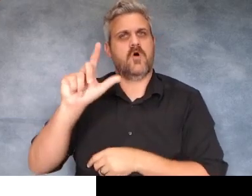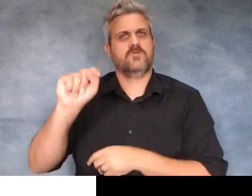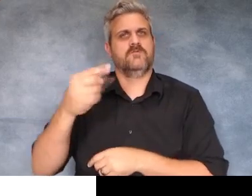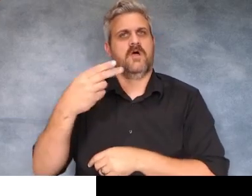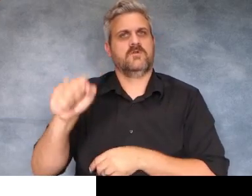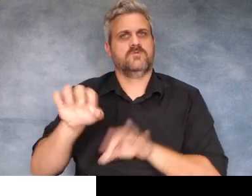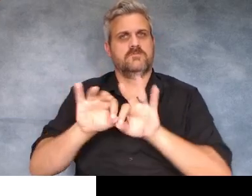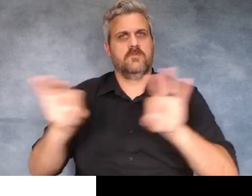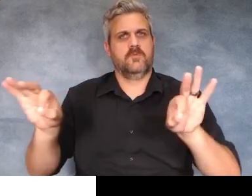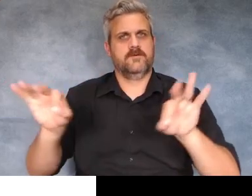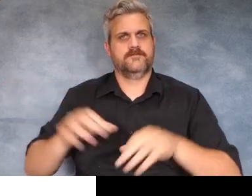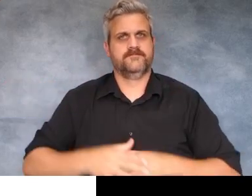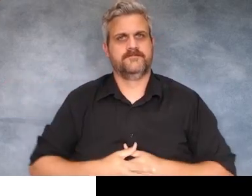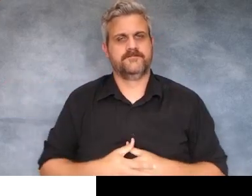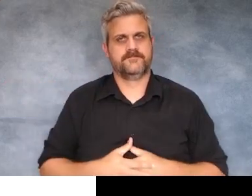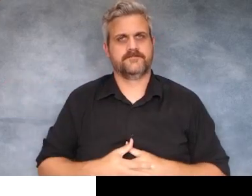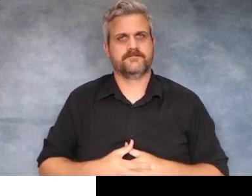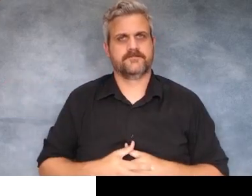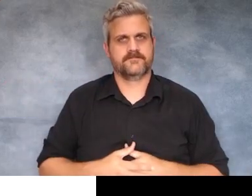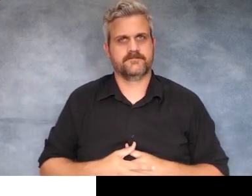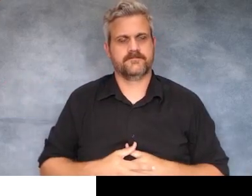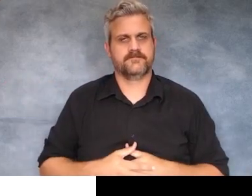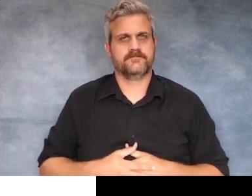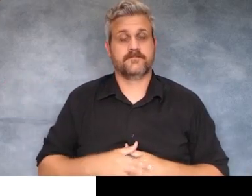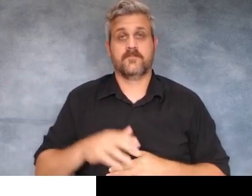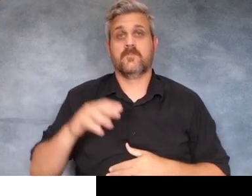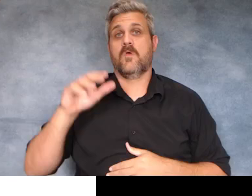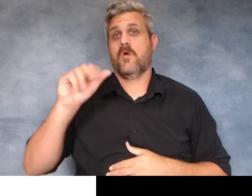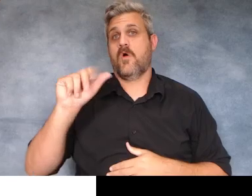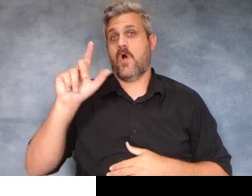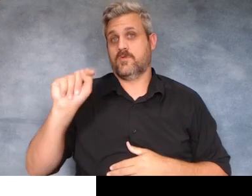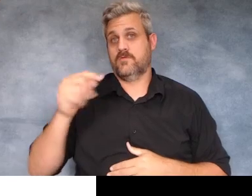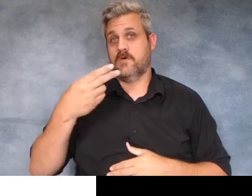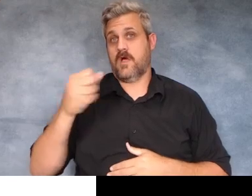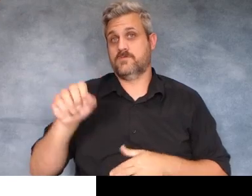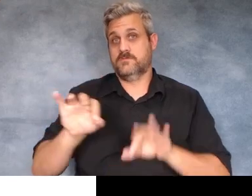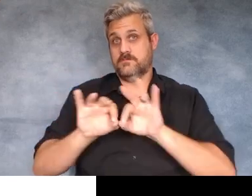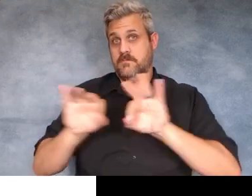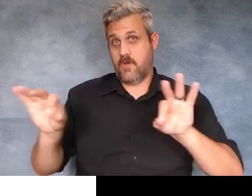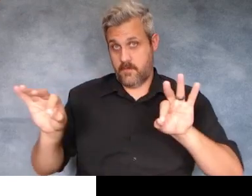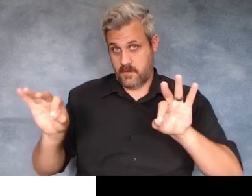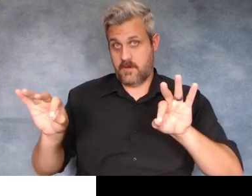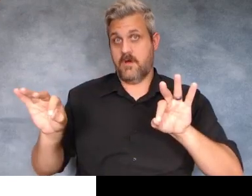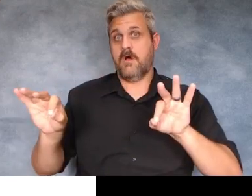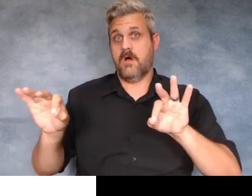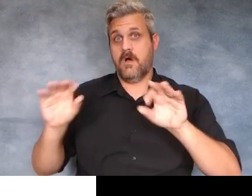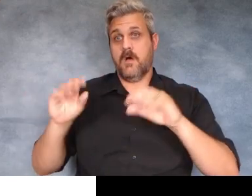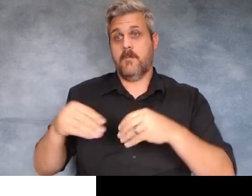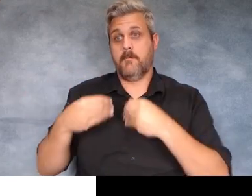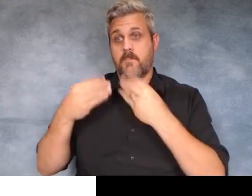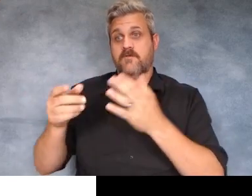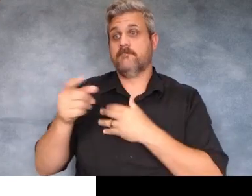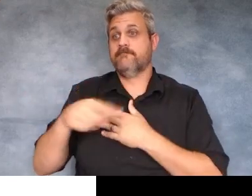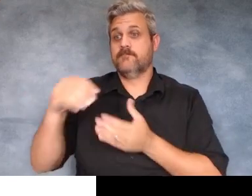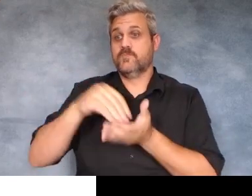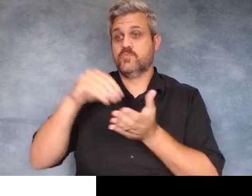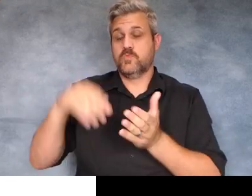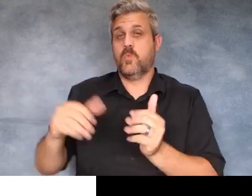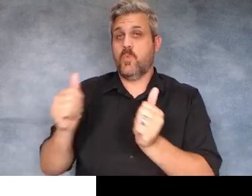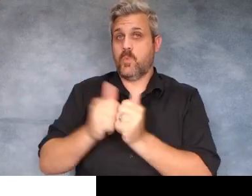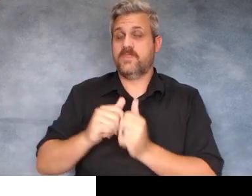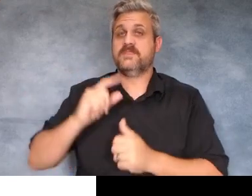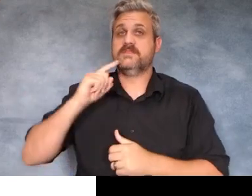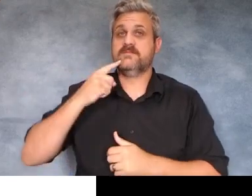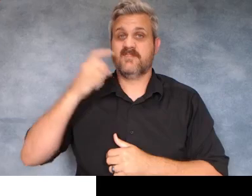diploma. An alternative high school diploma is only provided to students with